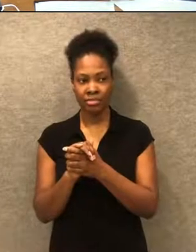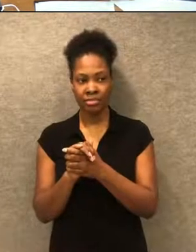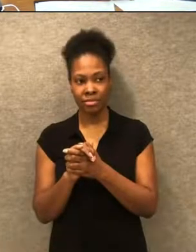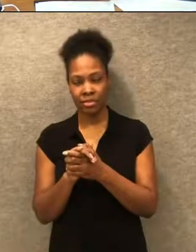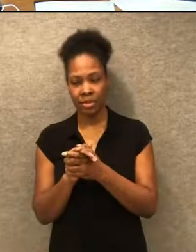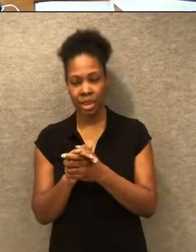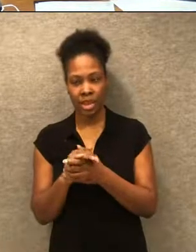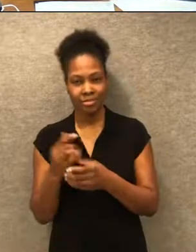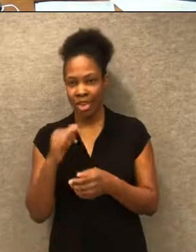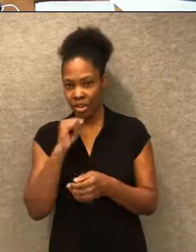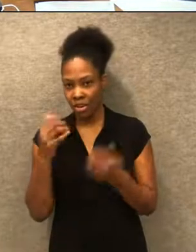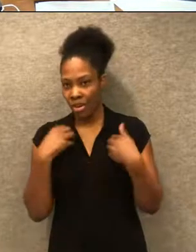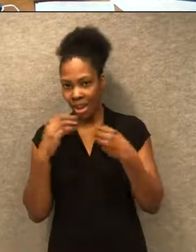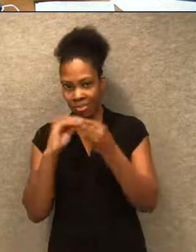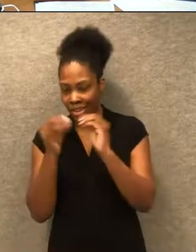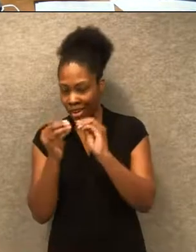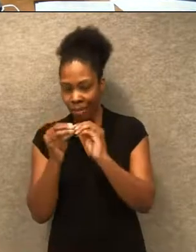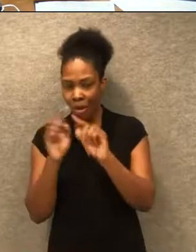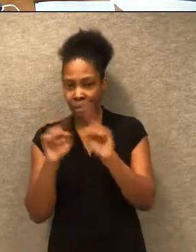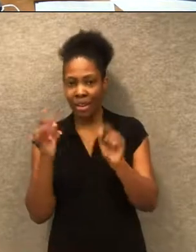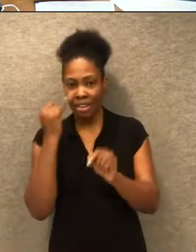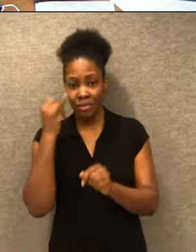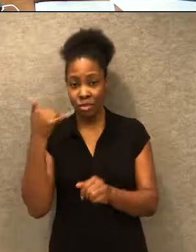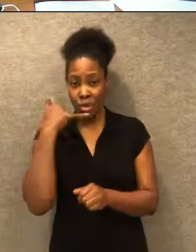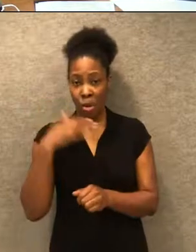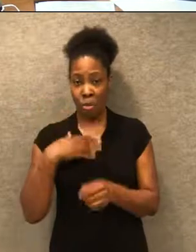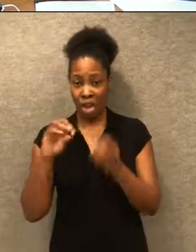it in front of me, but if you call my office at